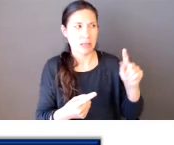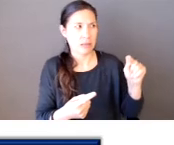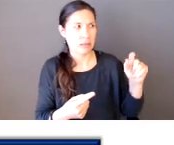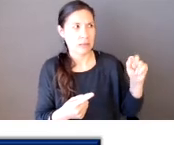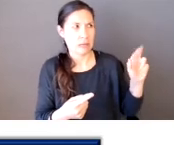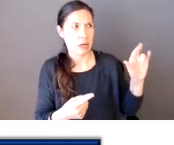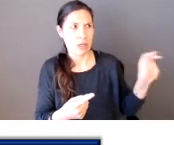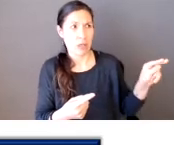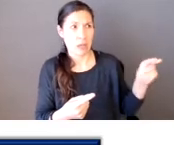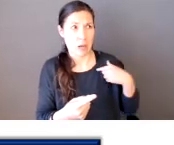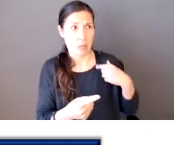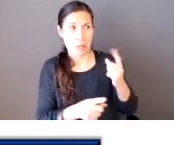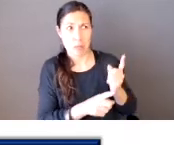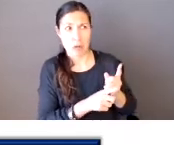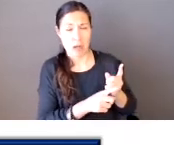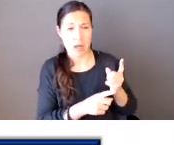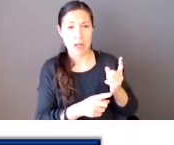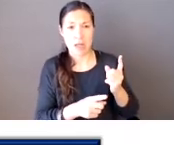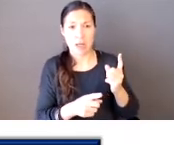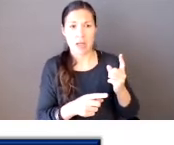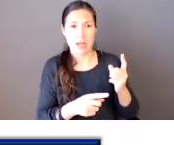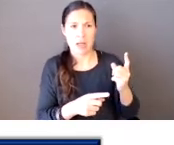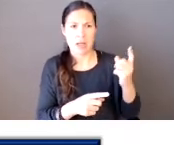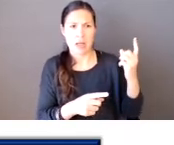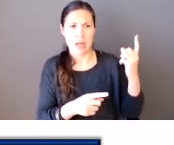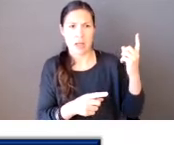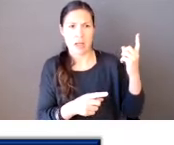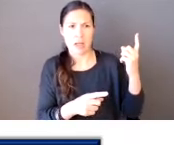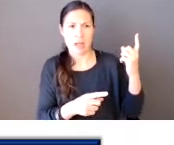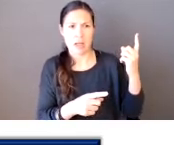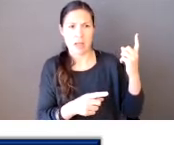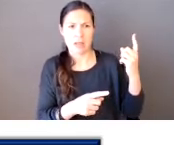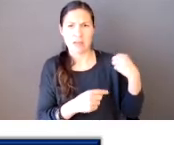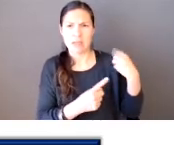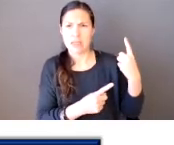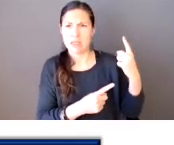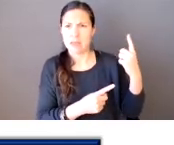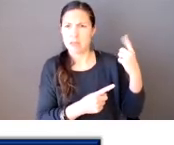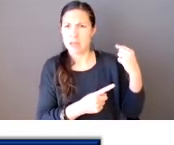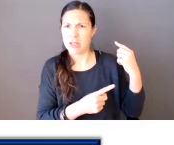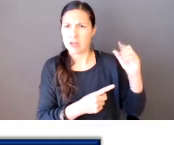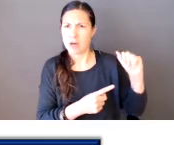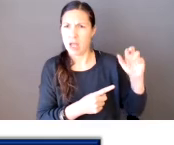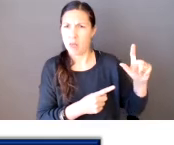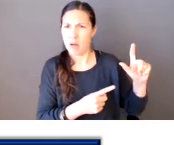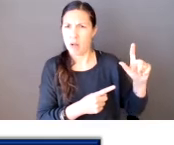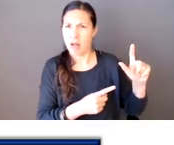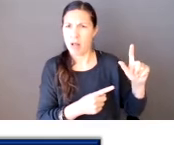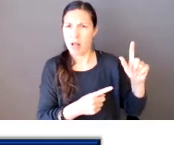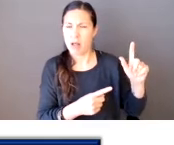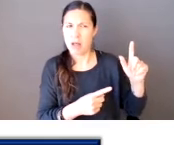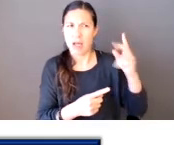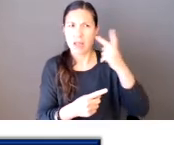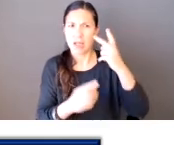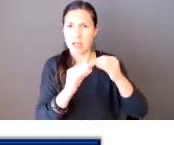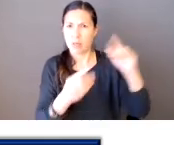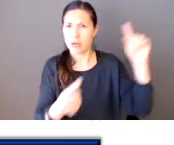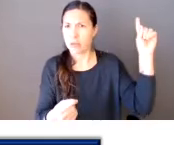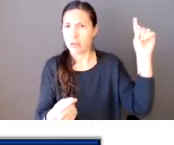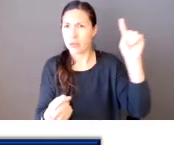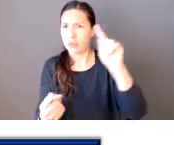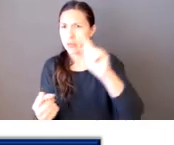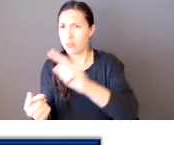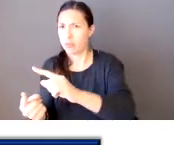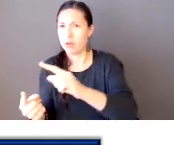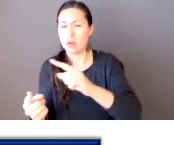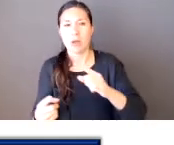last April and May, our numbers did decline slightly. For the most part, they went back up, although each agency is a little bit different. I know